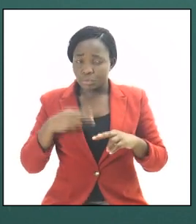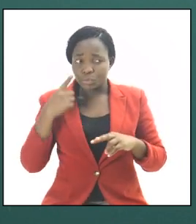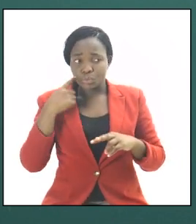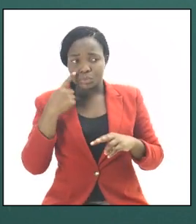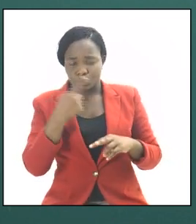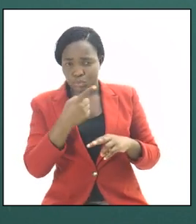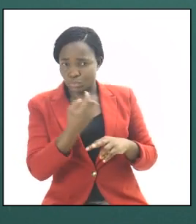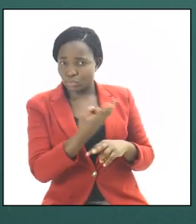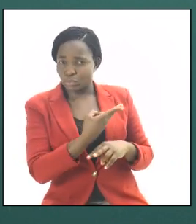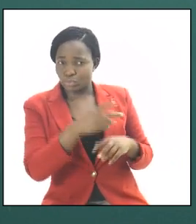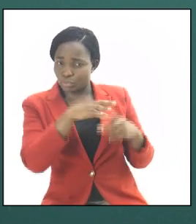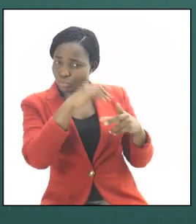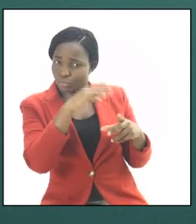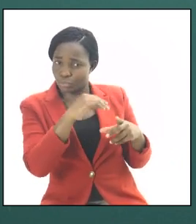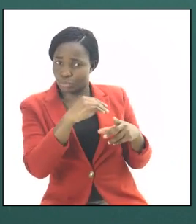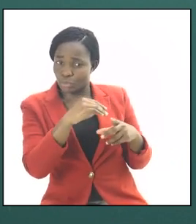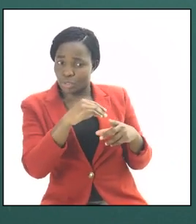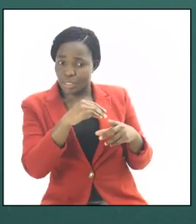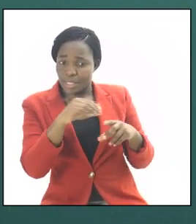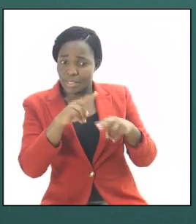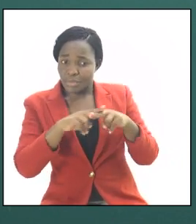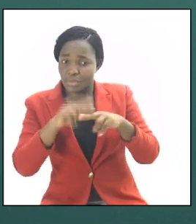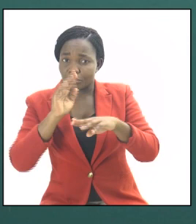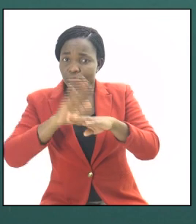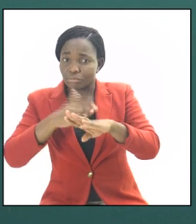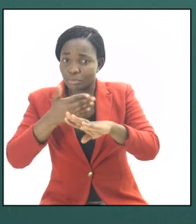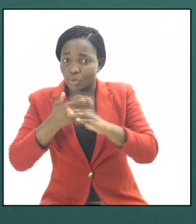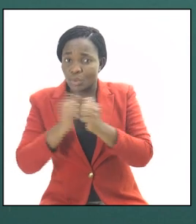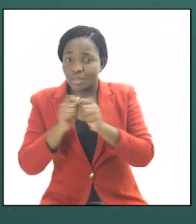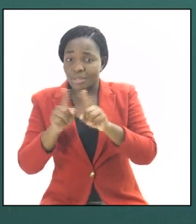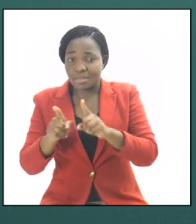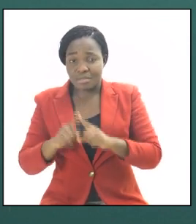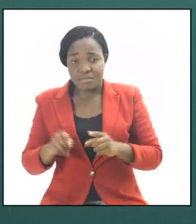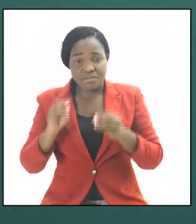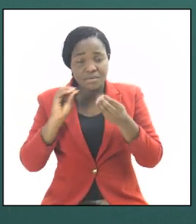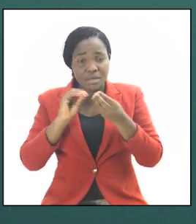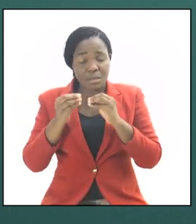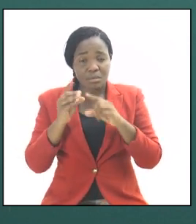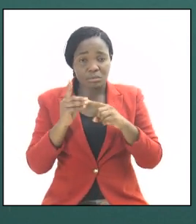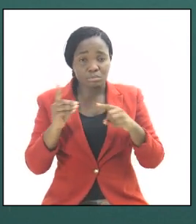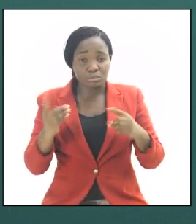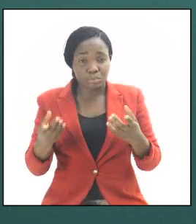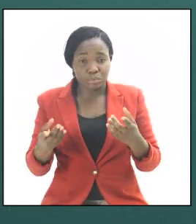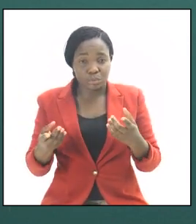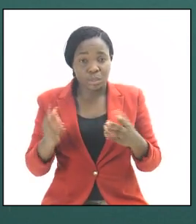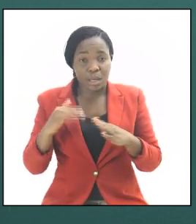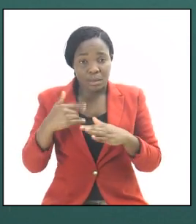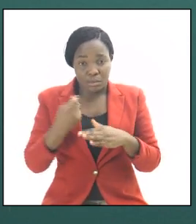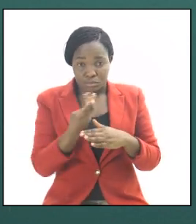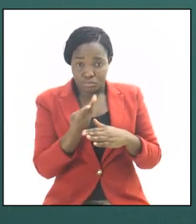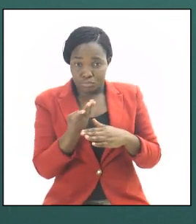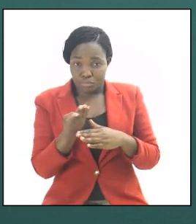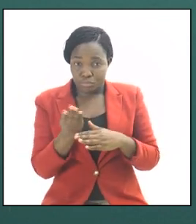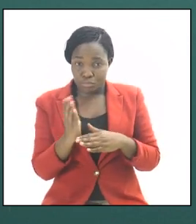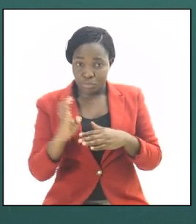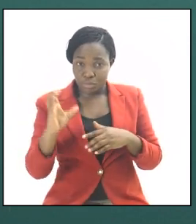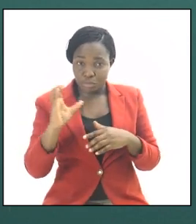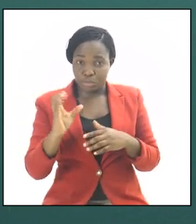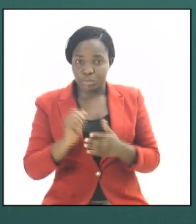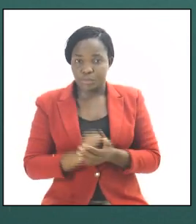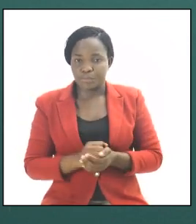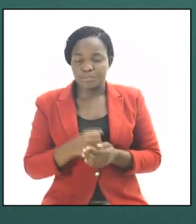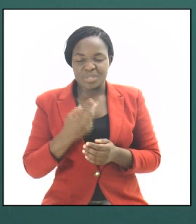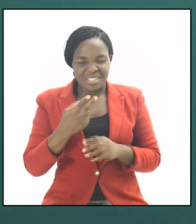But that answer is not the radius. This is the radius squared.